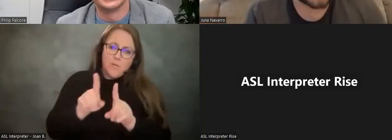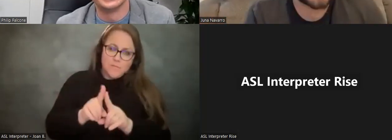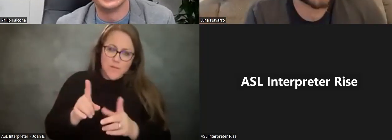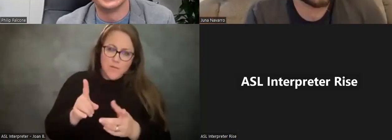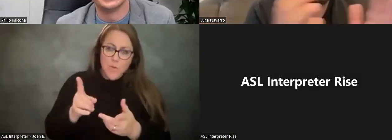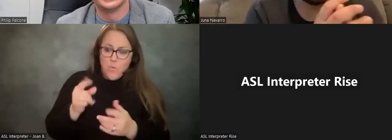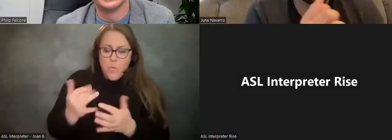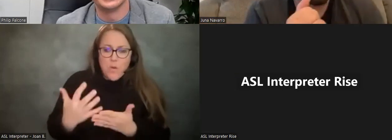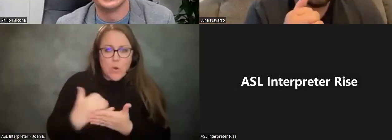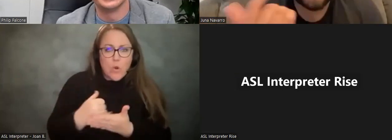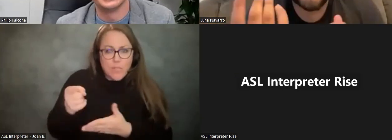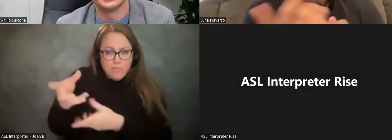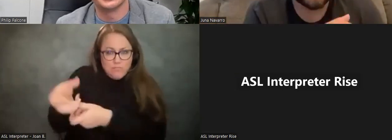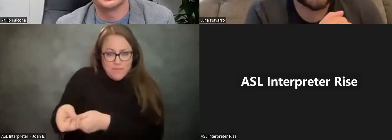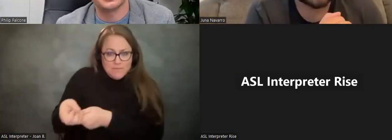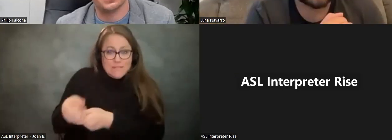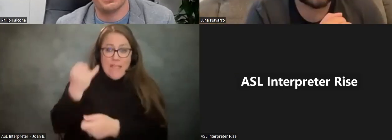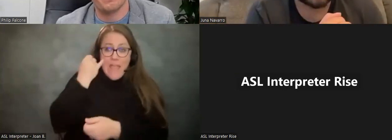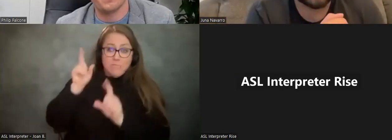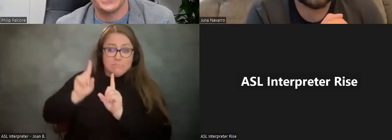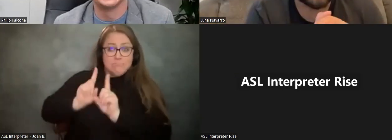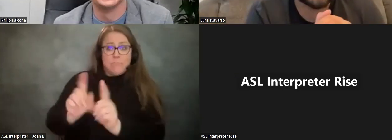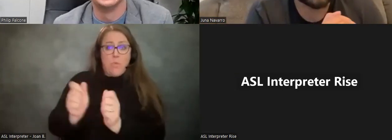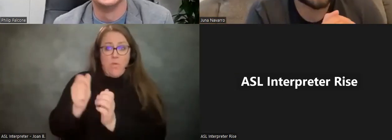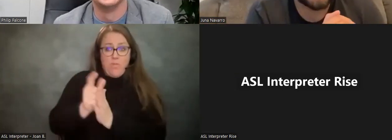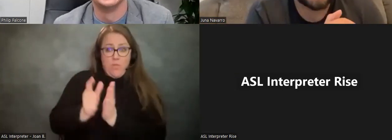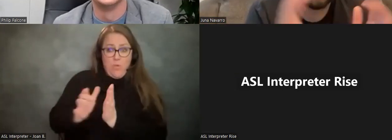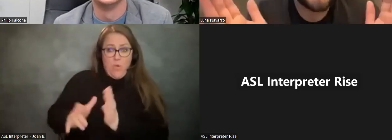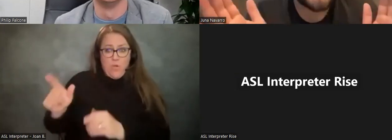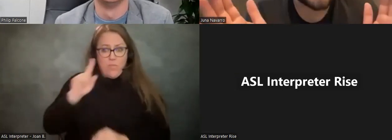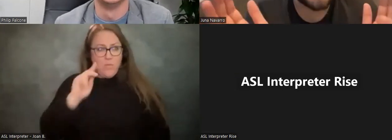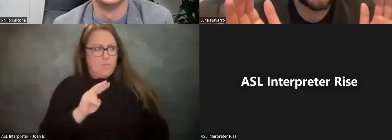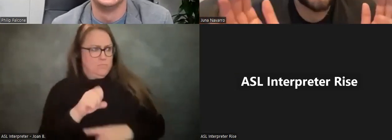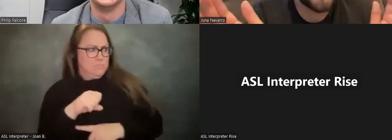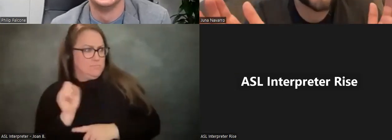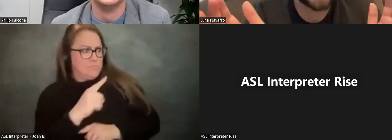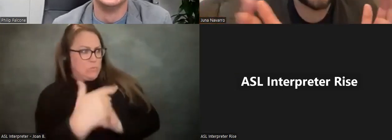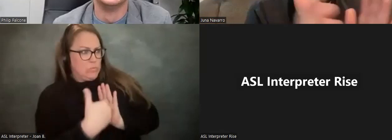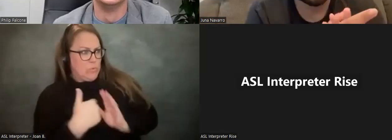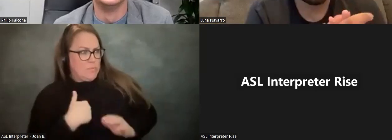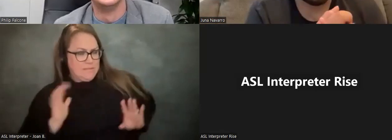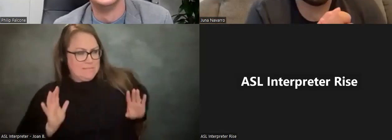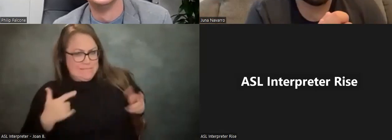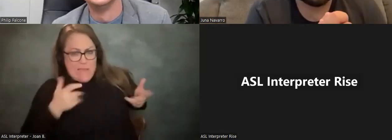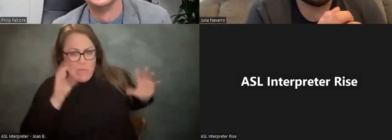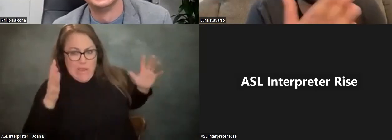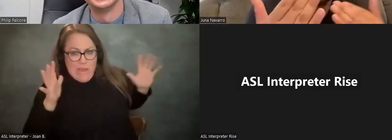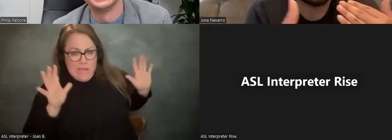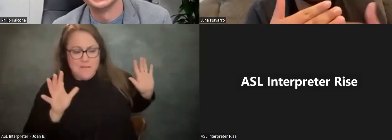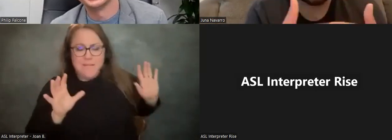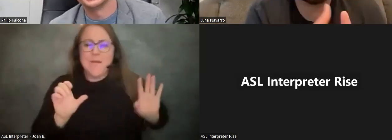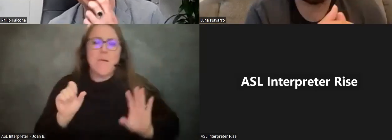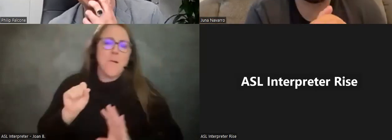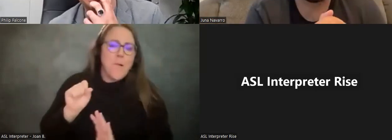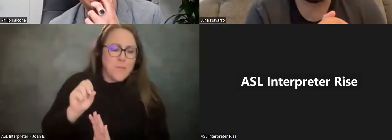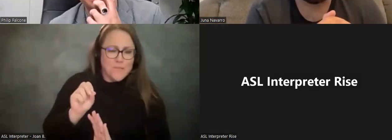of the organization. If you come in with your lawyers, then they're gonna be like, all right, who's this big shot? I'm about to get sued. I don't want to work with you. So it's